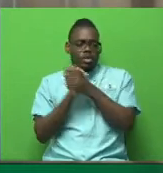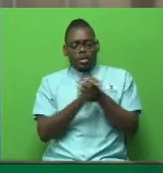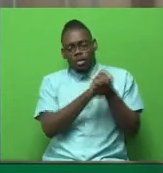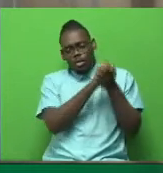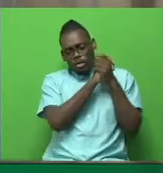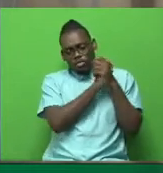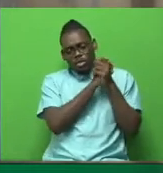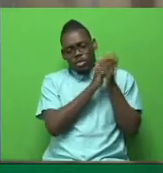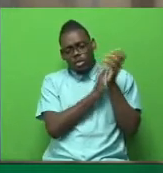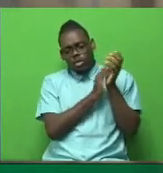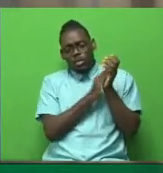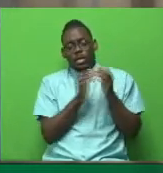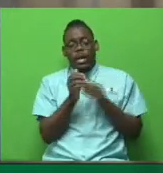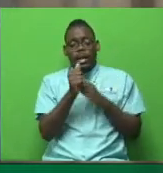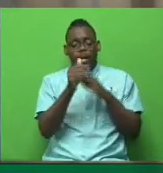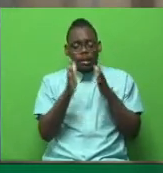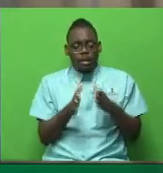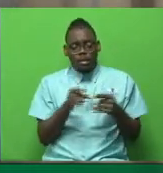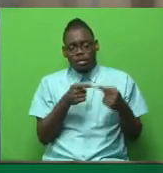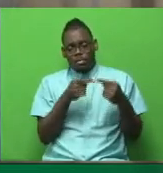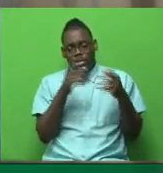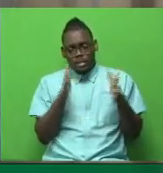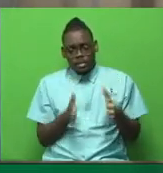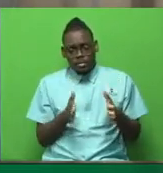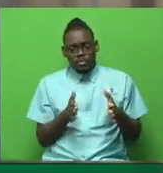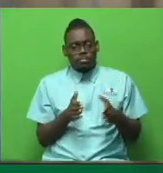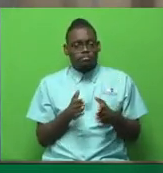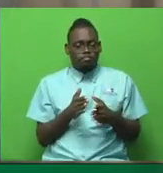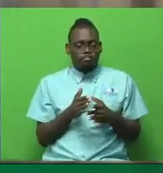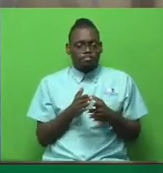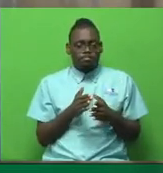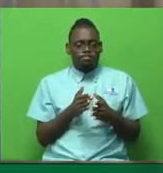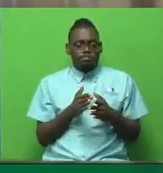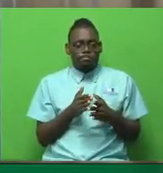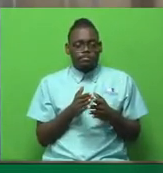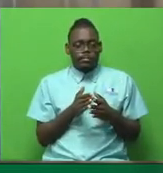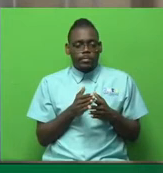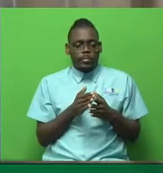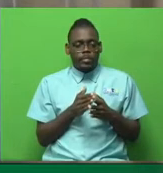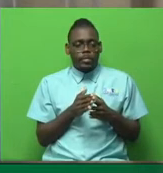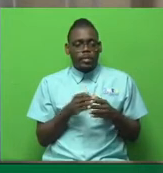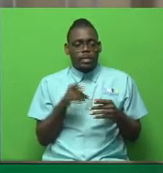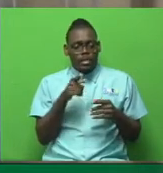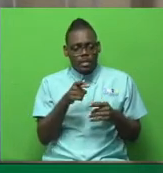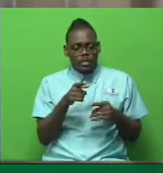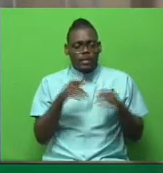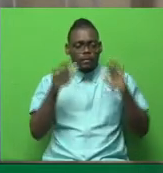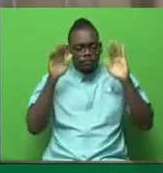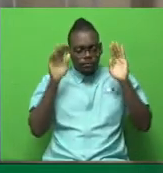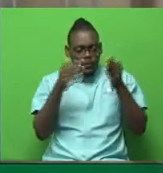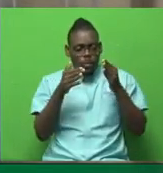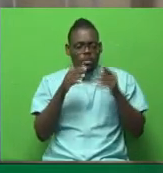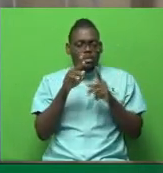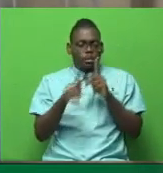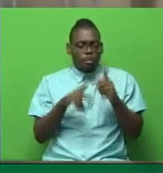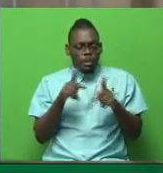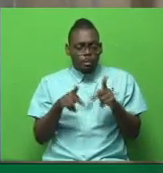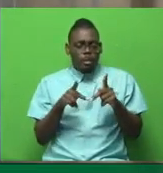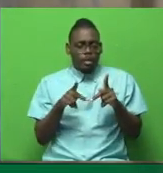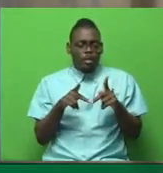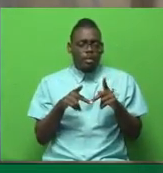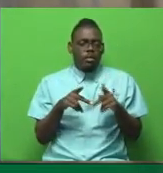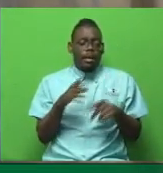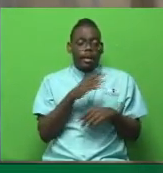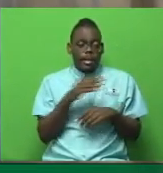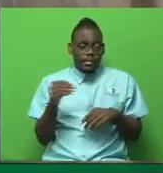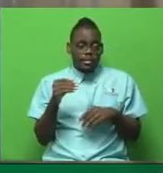such an intelligent comprehensive and people-centered response to what was in fact a most disappointing